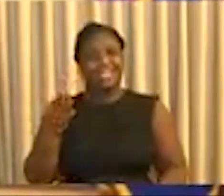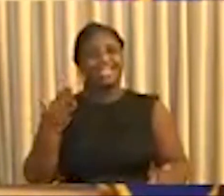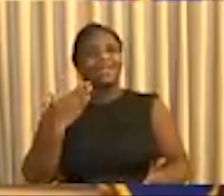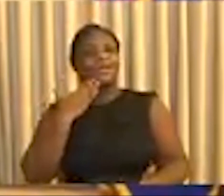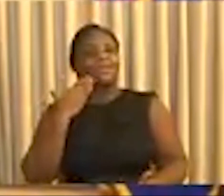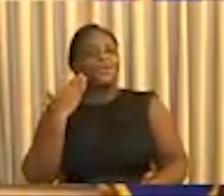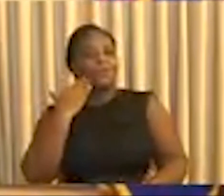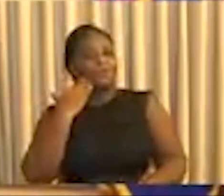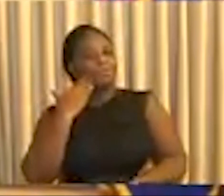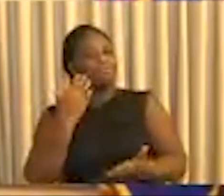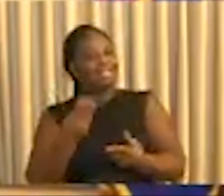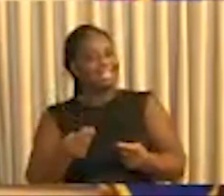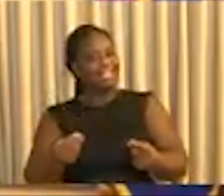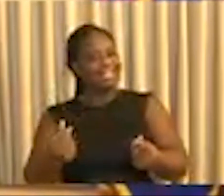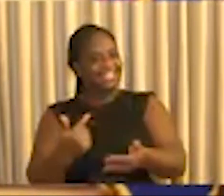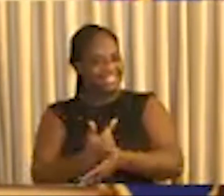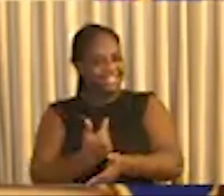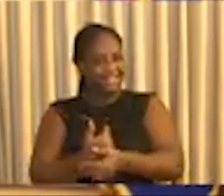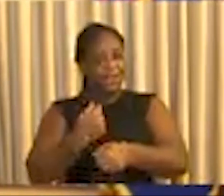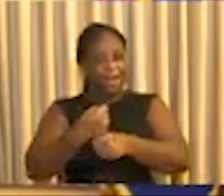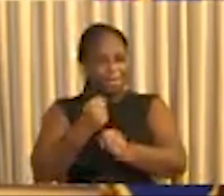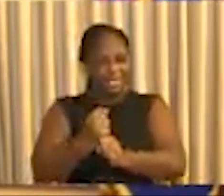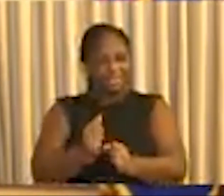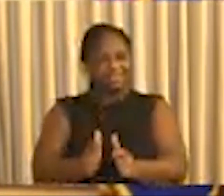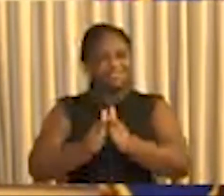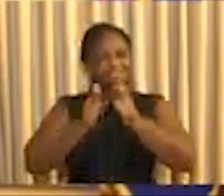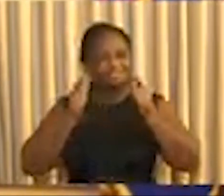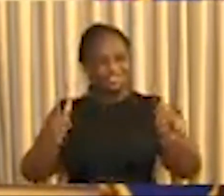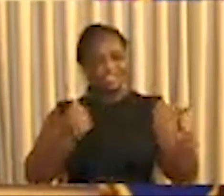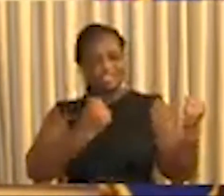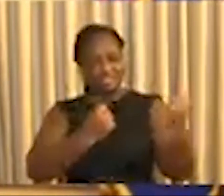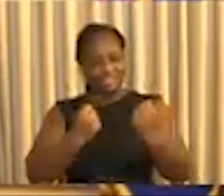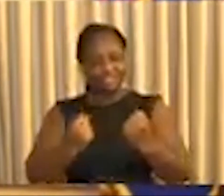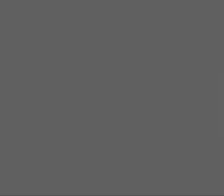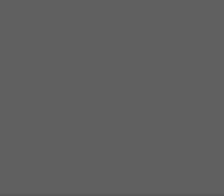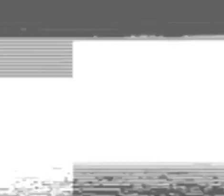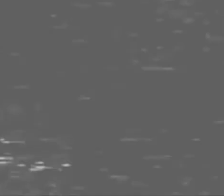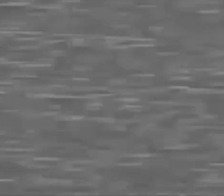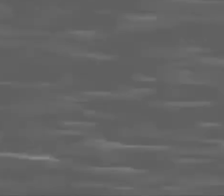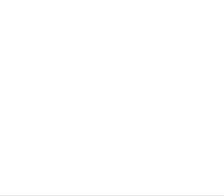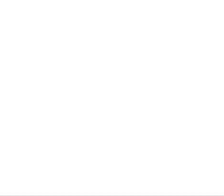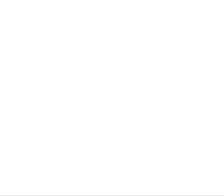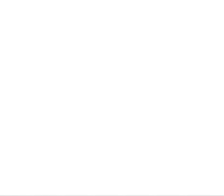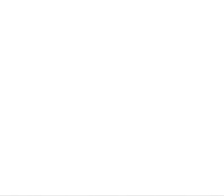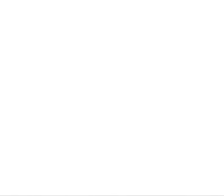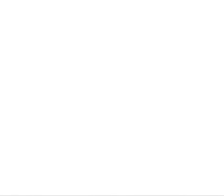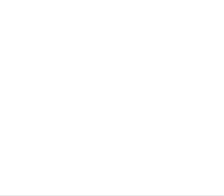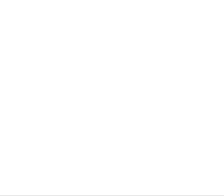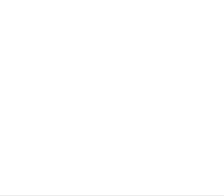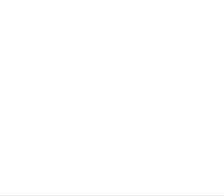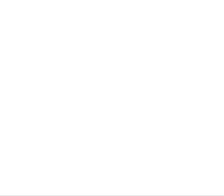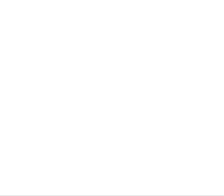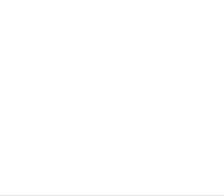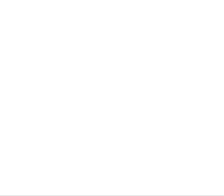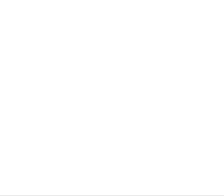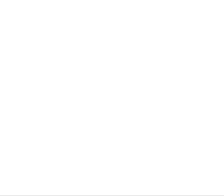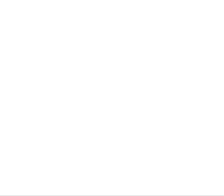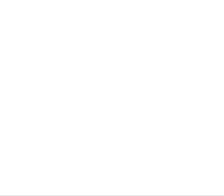our homeland, Ghana, and make her great and strong. I thank you.